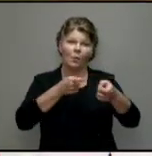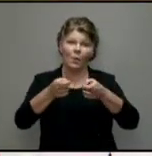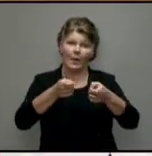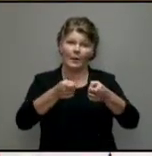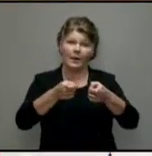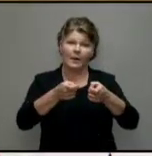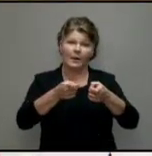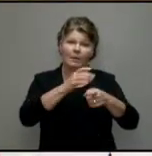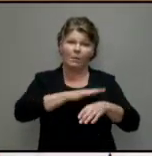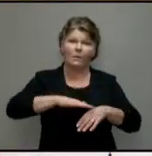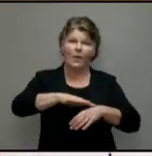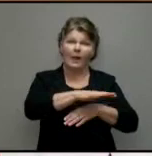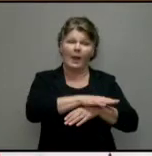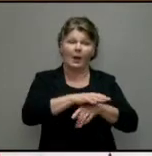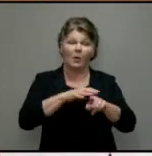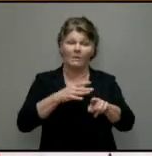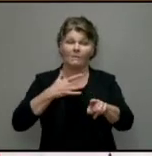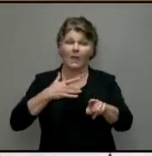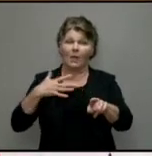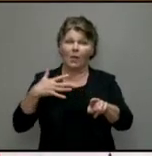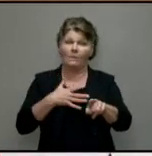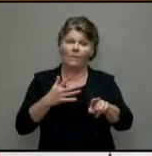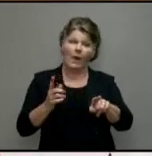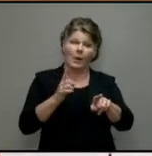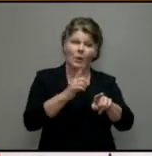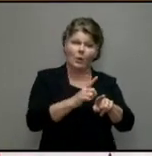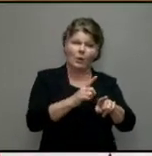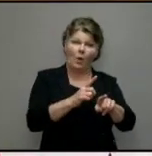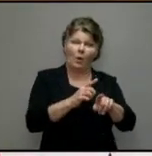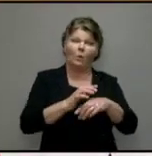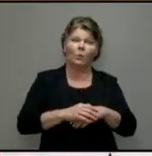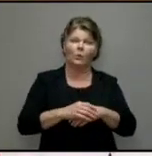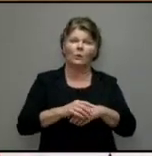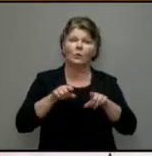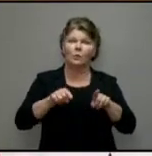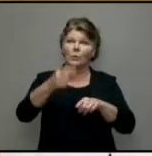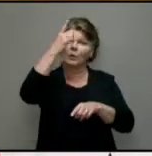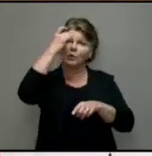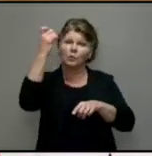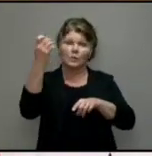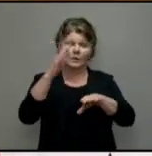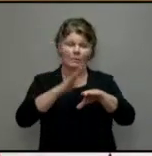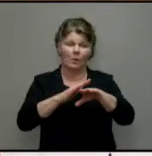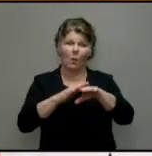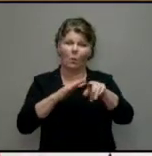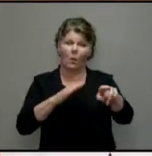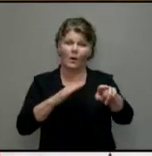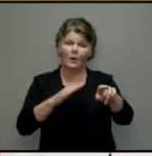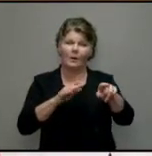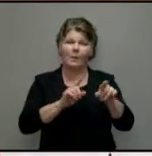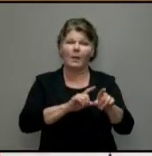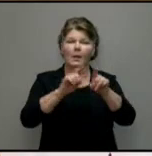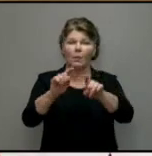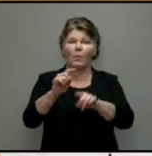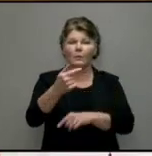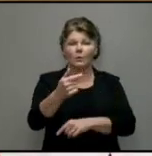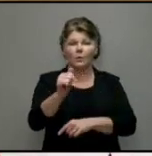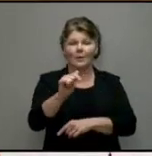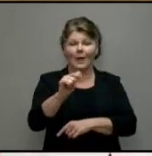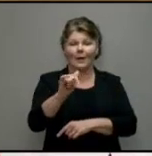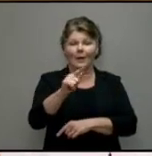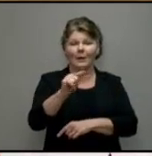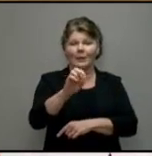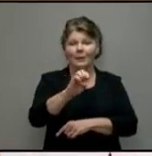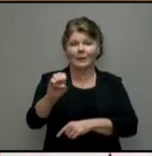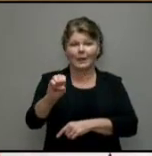father Herod, he was afraid to go there. And being warned in a dream, he withdrew to the district of Galilee. And he